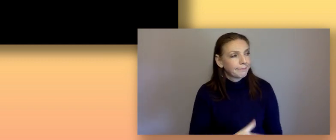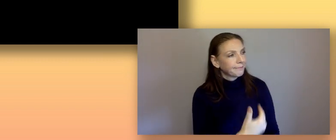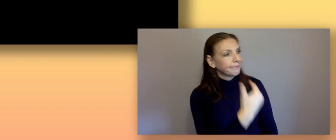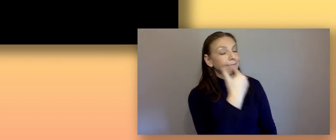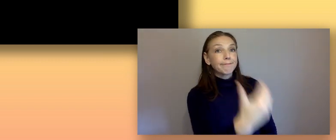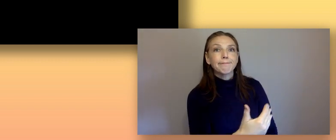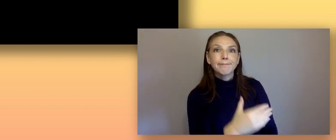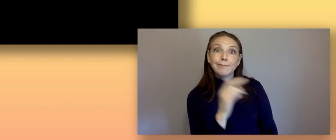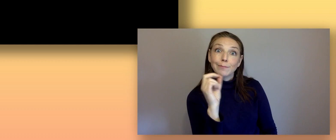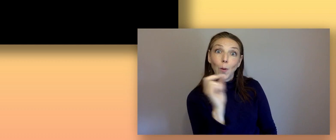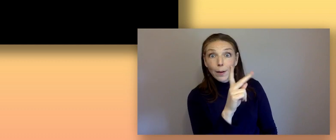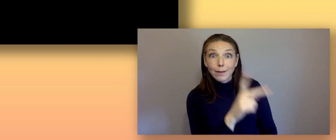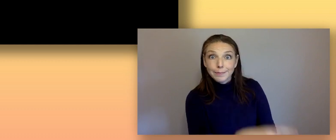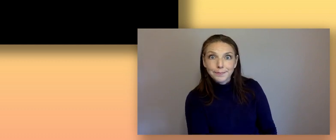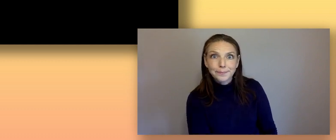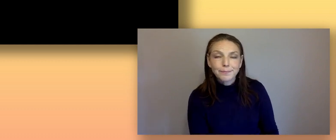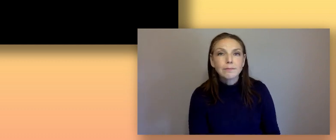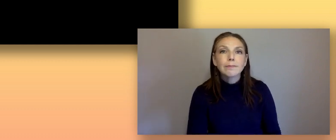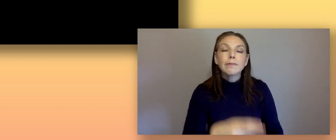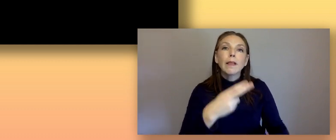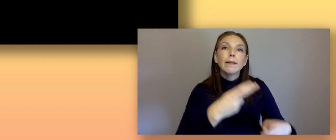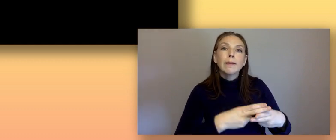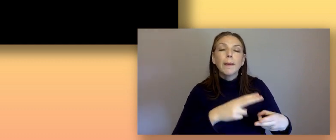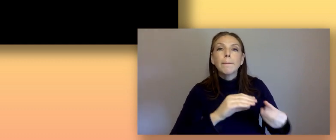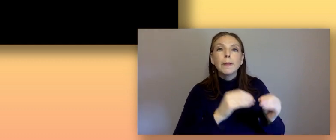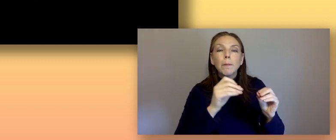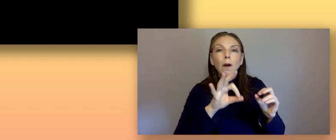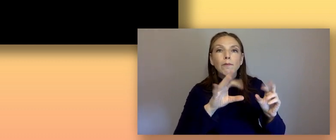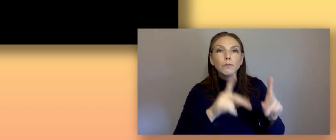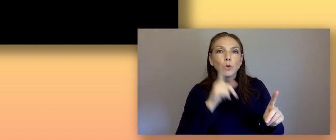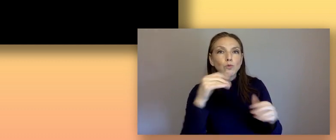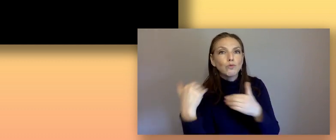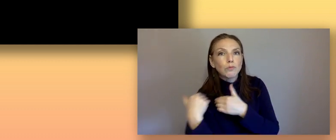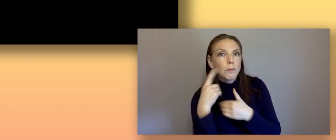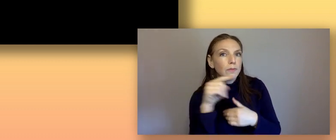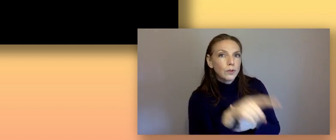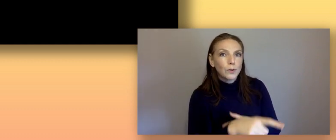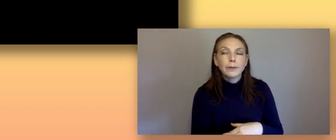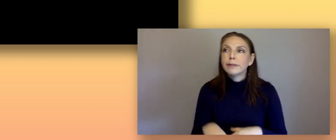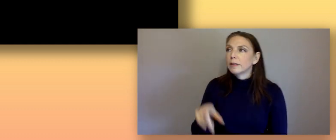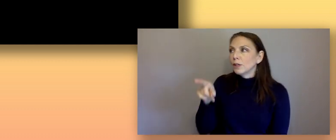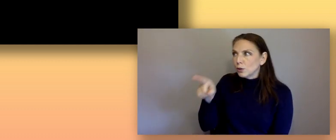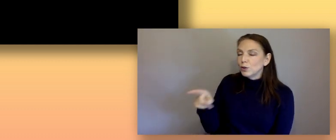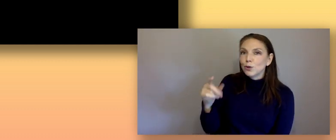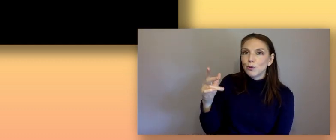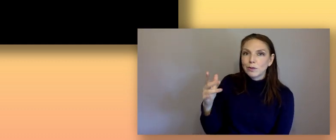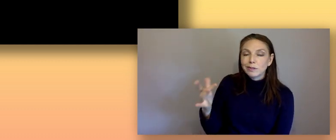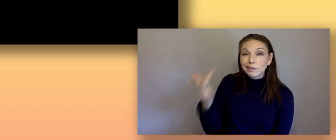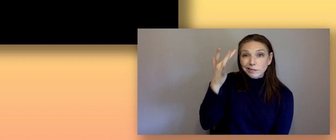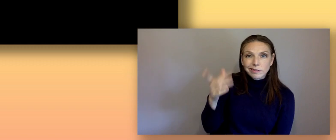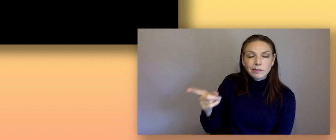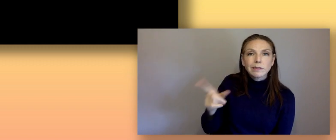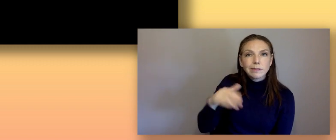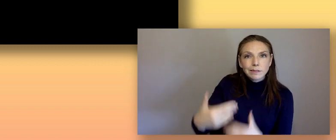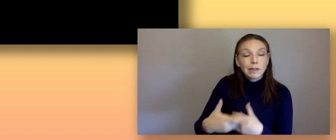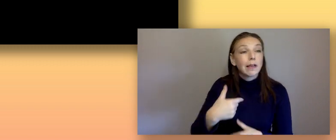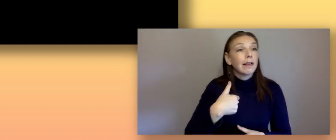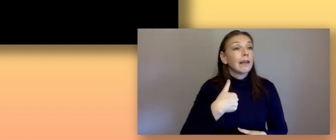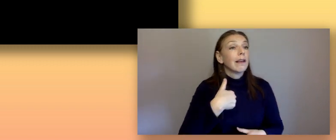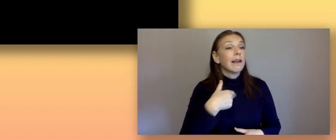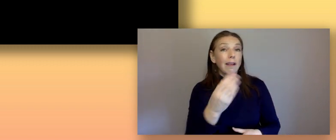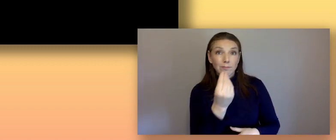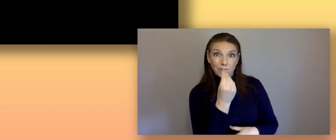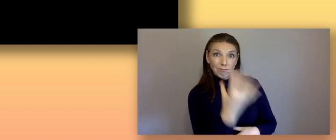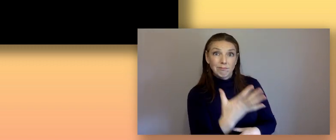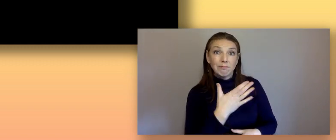Good. Okay. Name and number of chosen proxy. Yes, you, duh. Next. I direct my agent